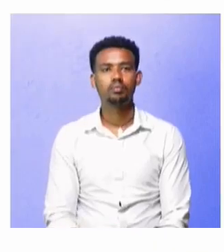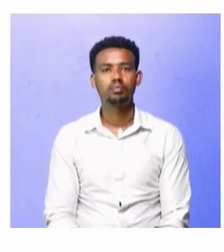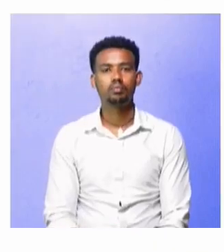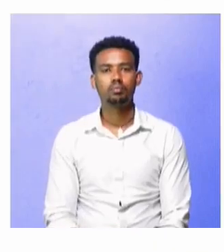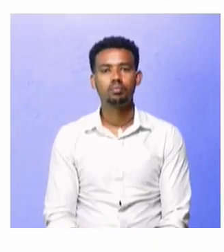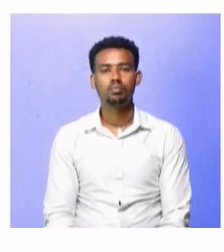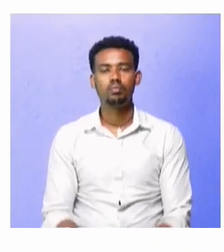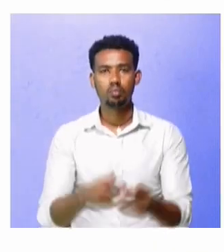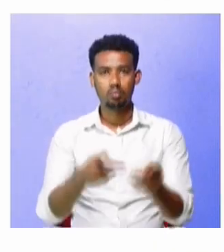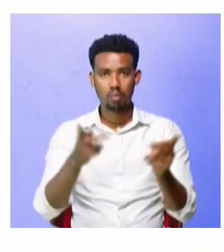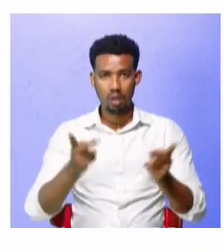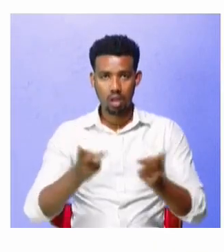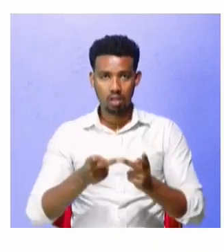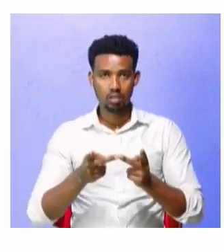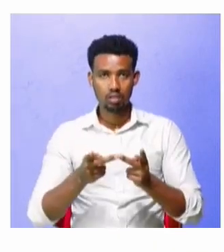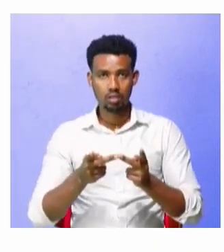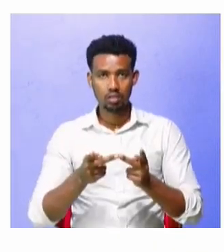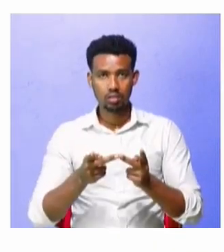place,